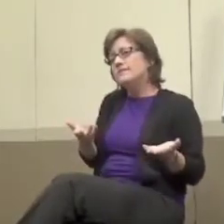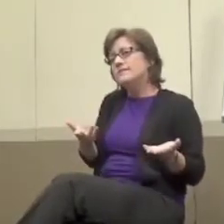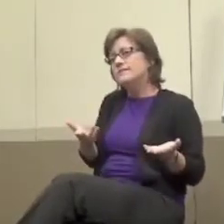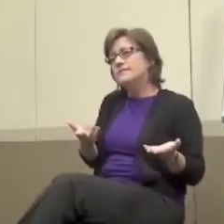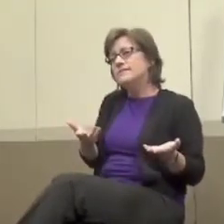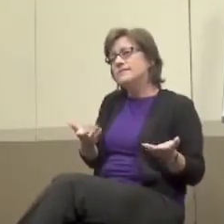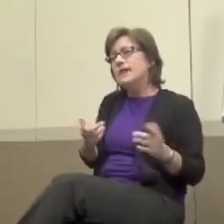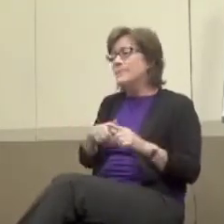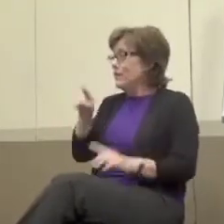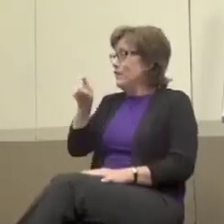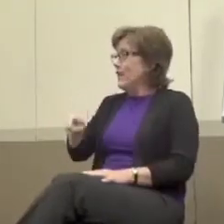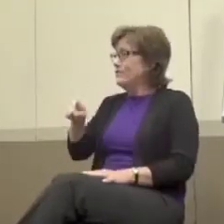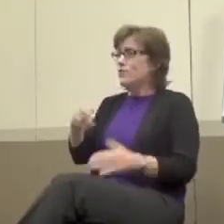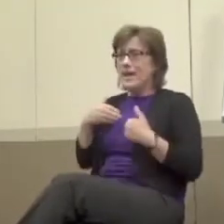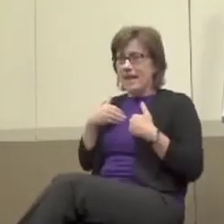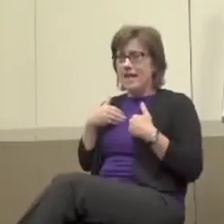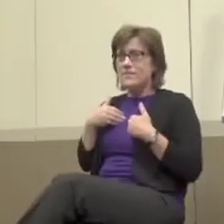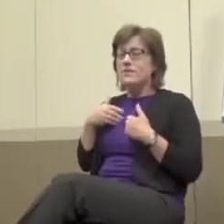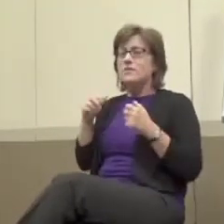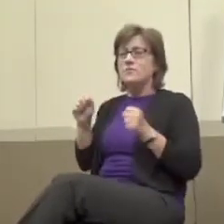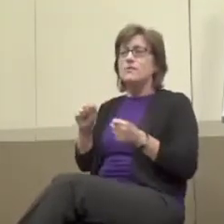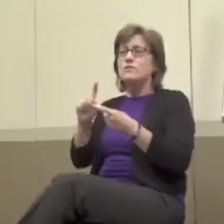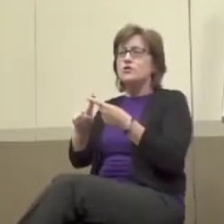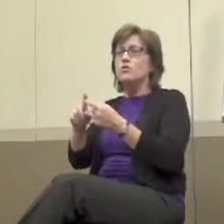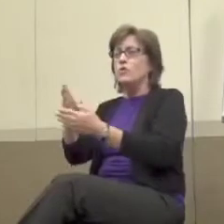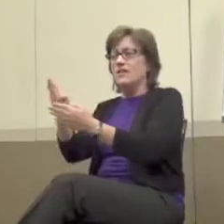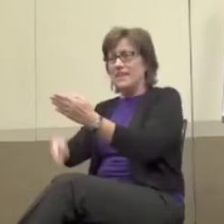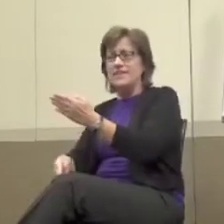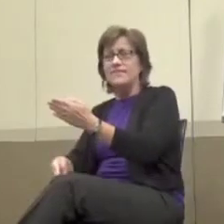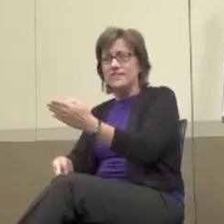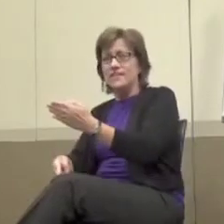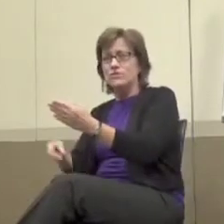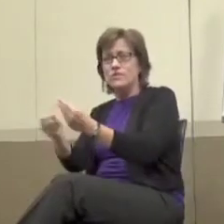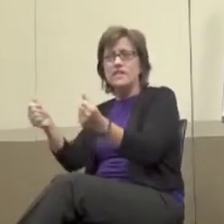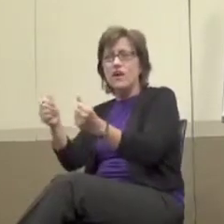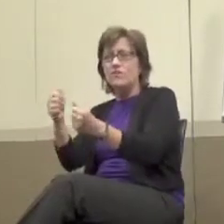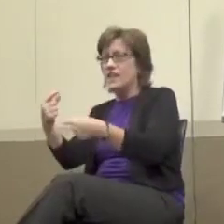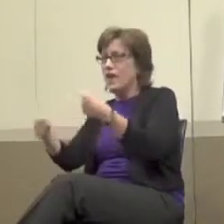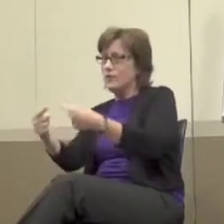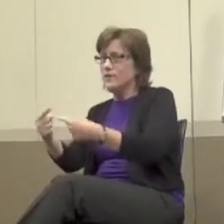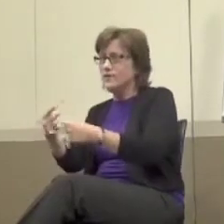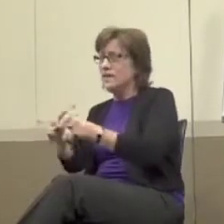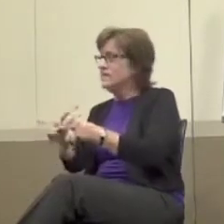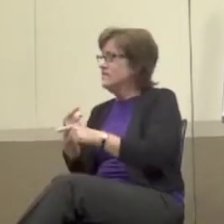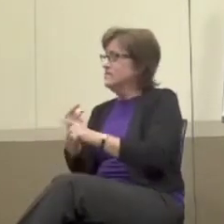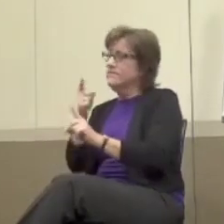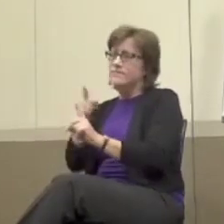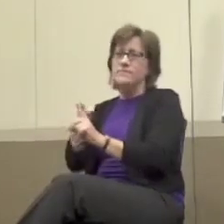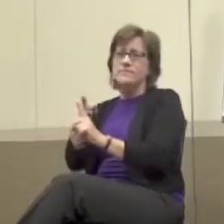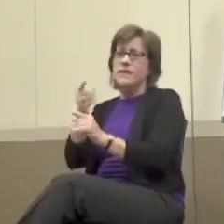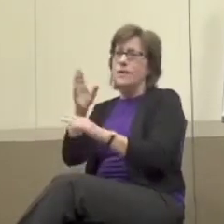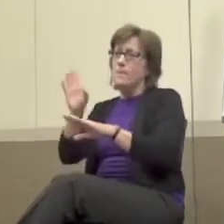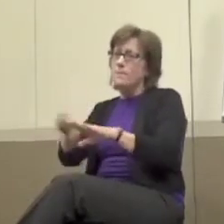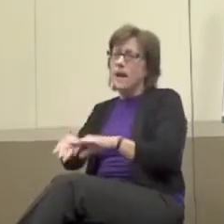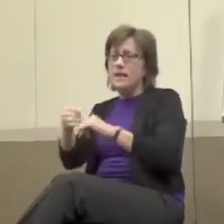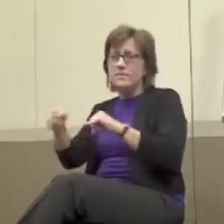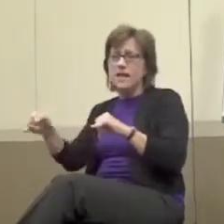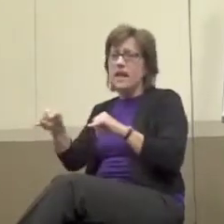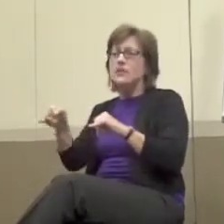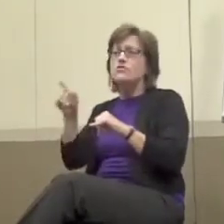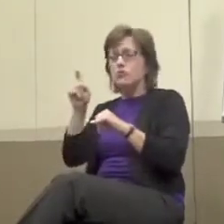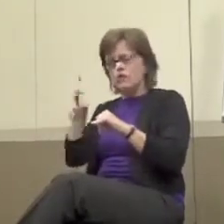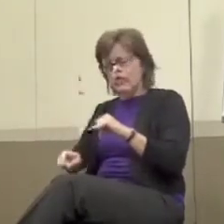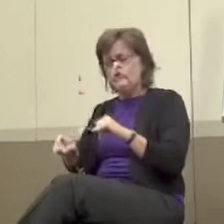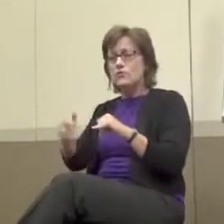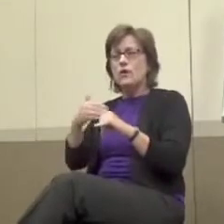What you have to have in order to get to the other end of this argument. That's it. Your bottom line, what you have to have in order to be able to resolve